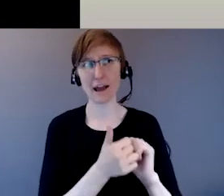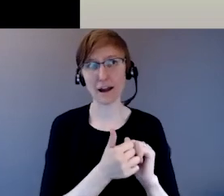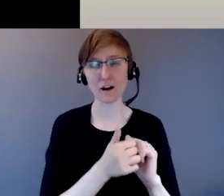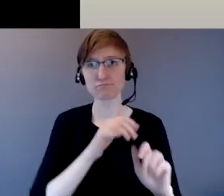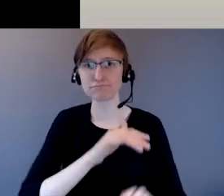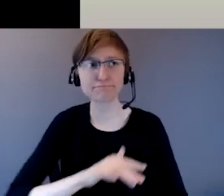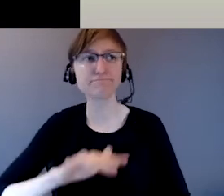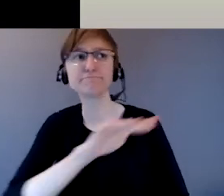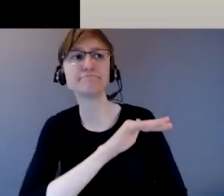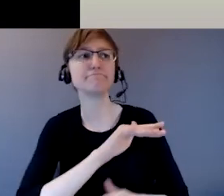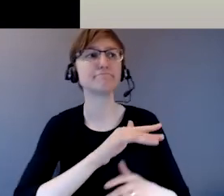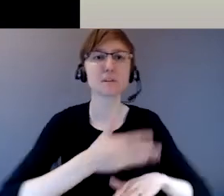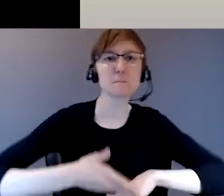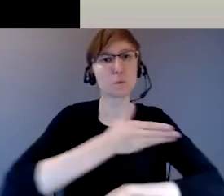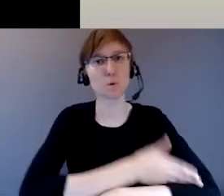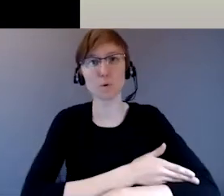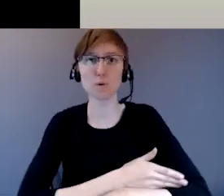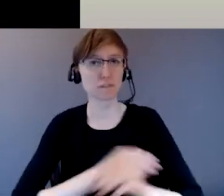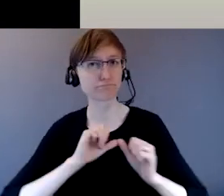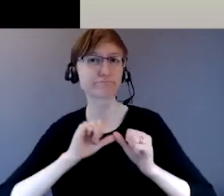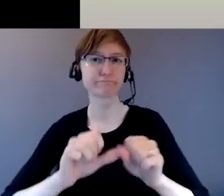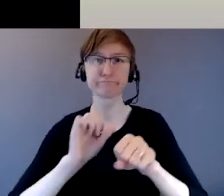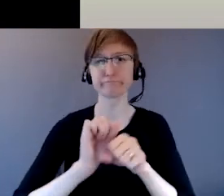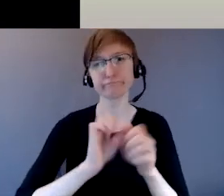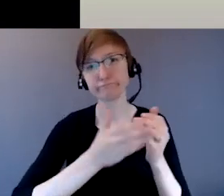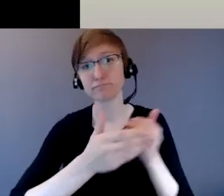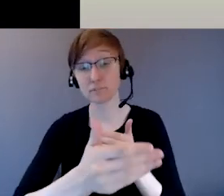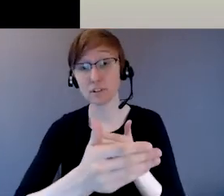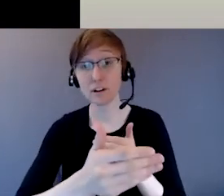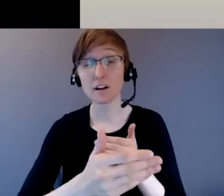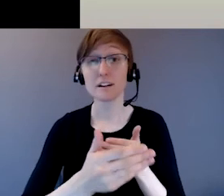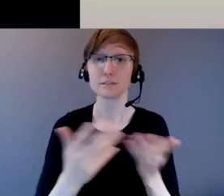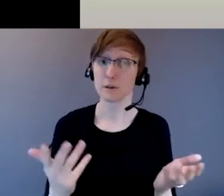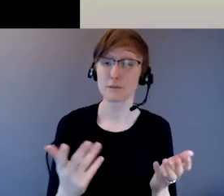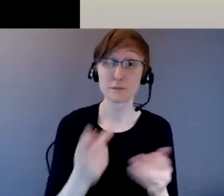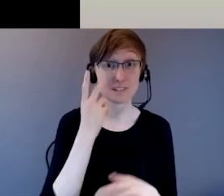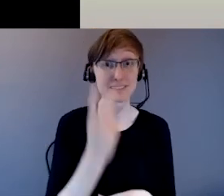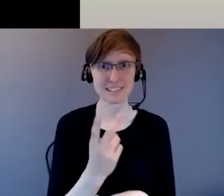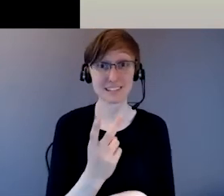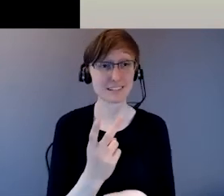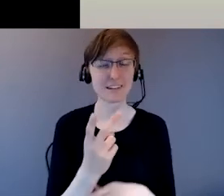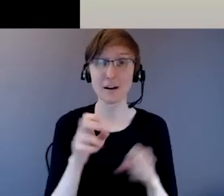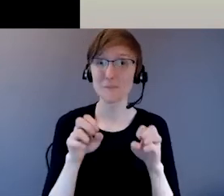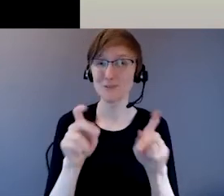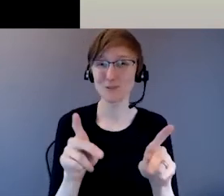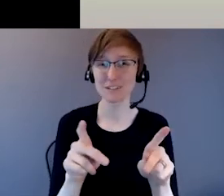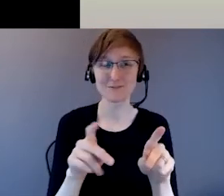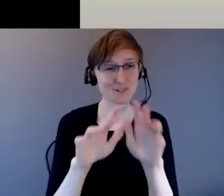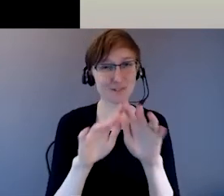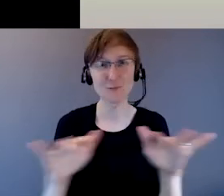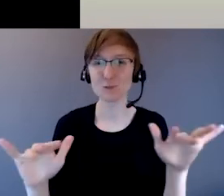for maximizing the potential of all human resources, there's often consideration for diversity and inclusion, with diversity being